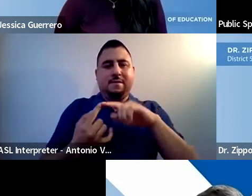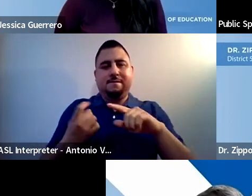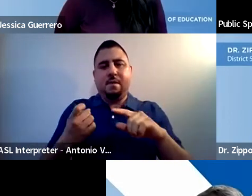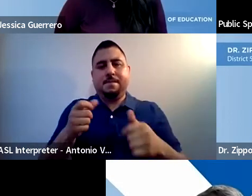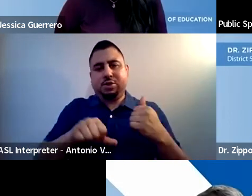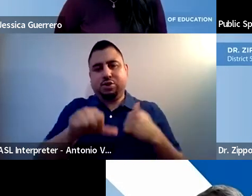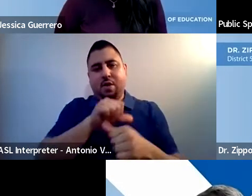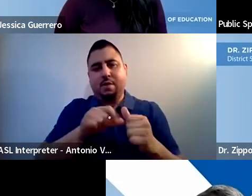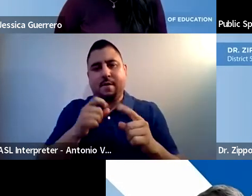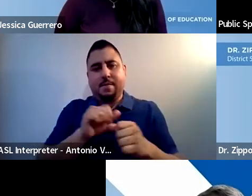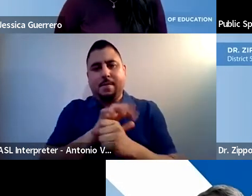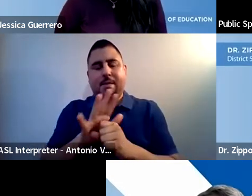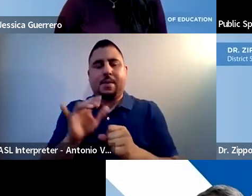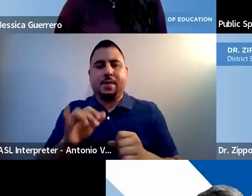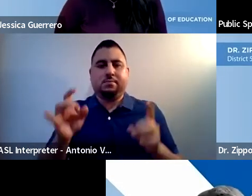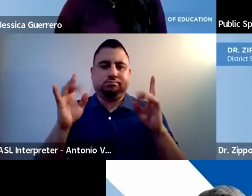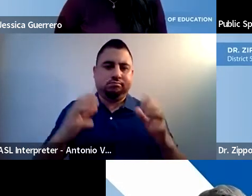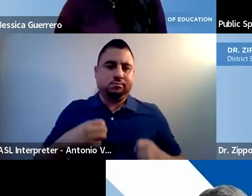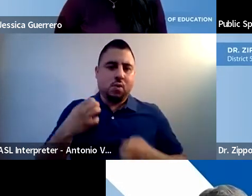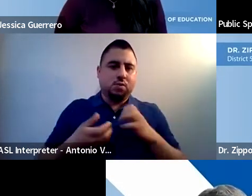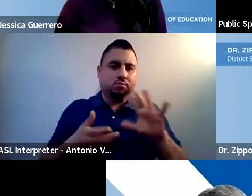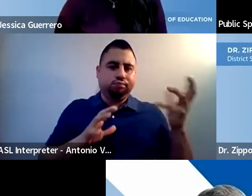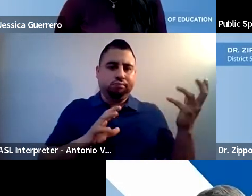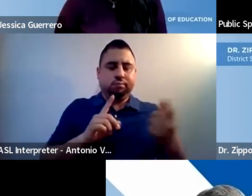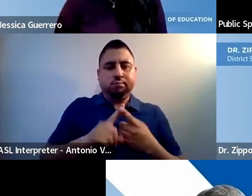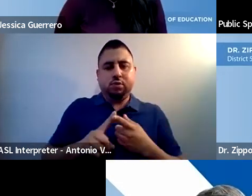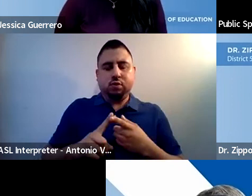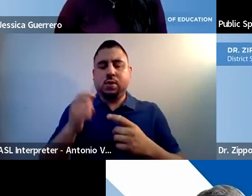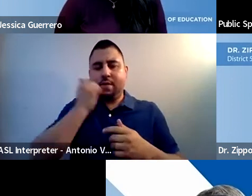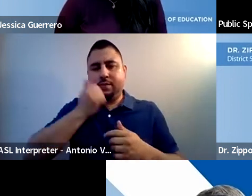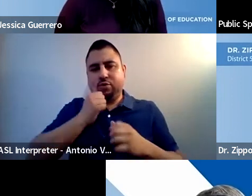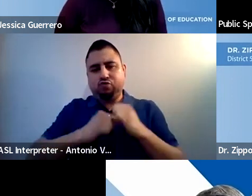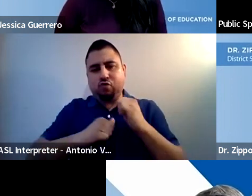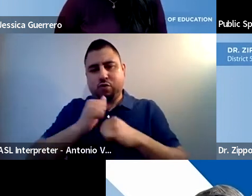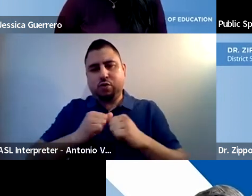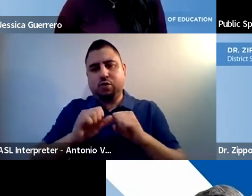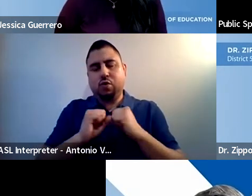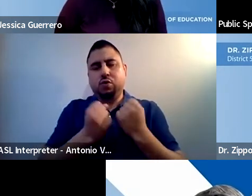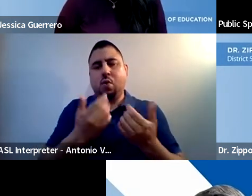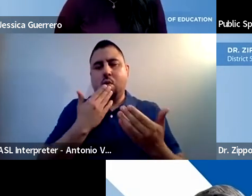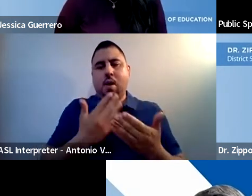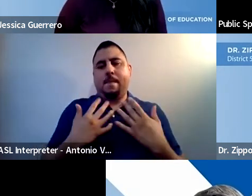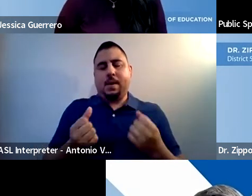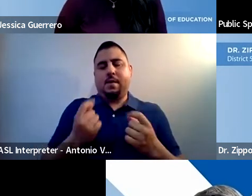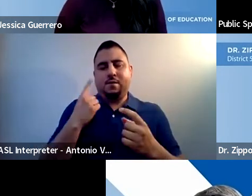another from the pandemic would be such an emotional disruption to the day-to-day structure and social well-being of a lot of students potentially affected by